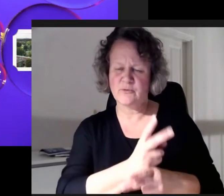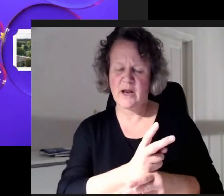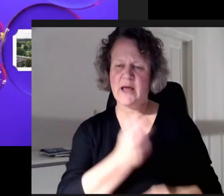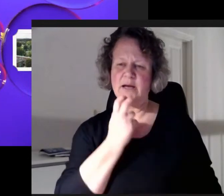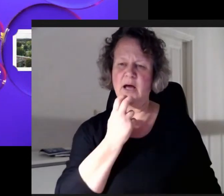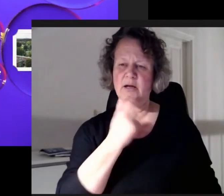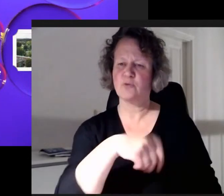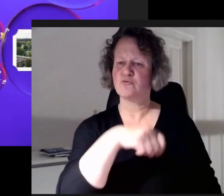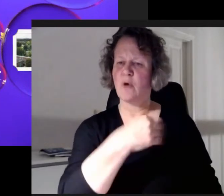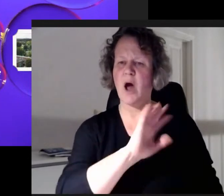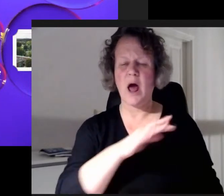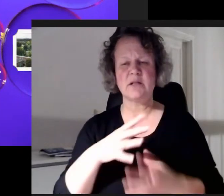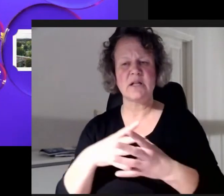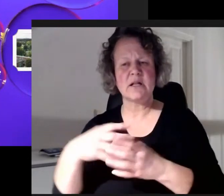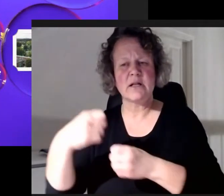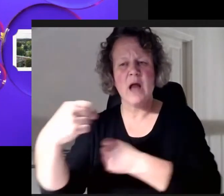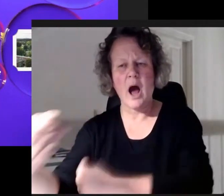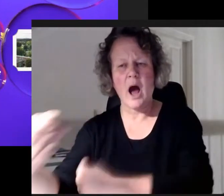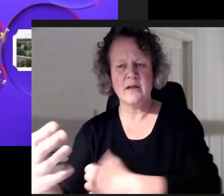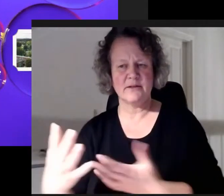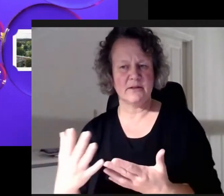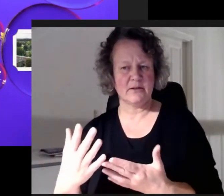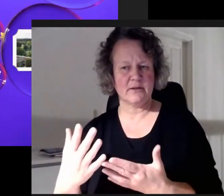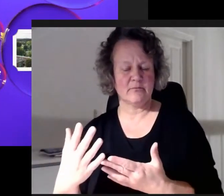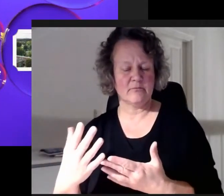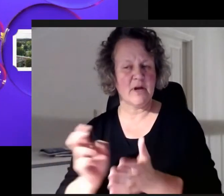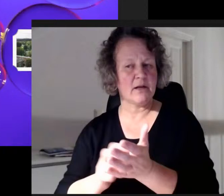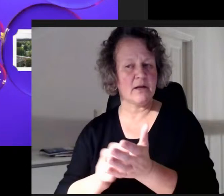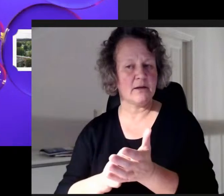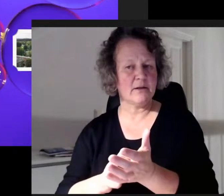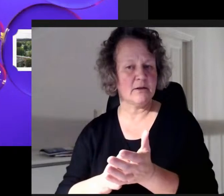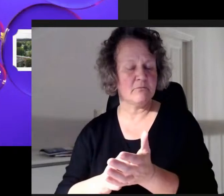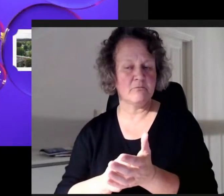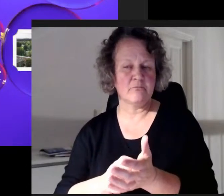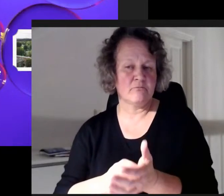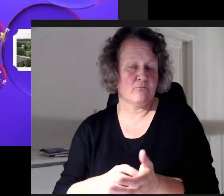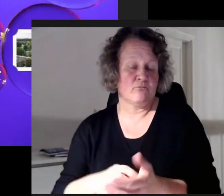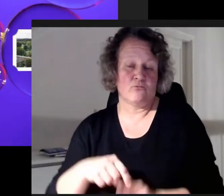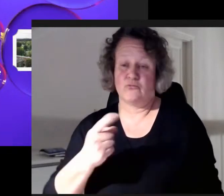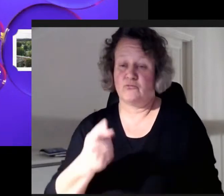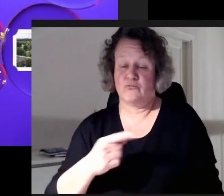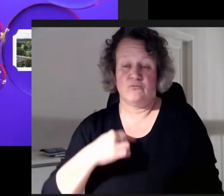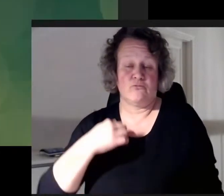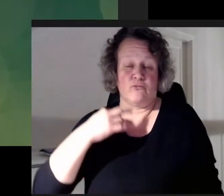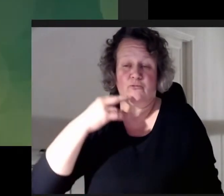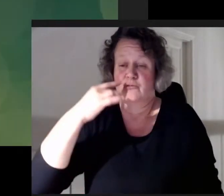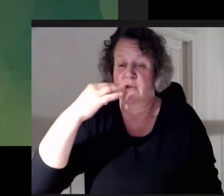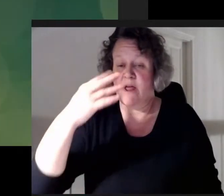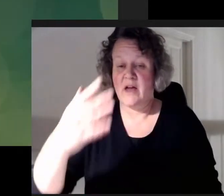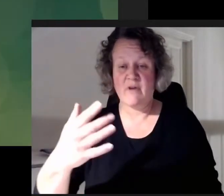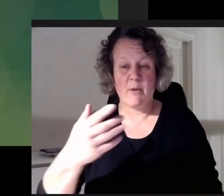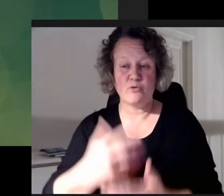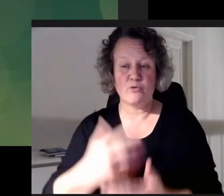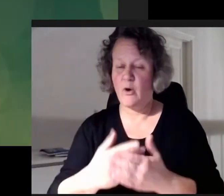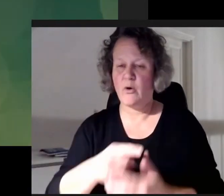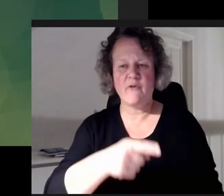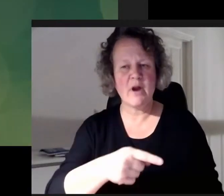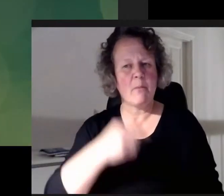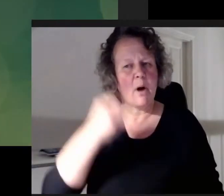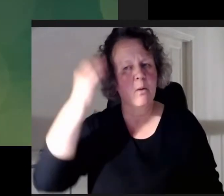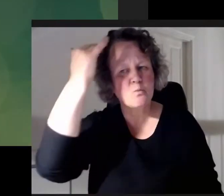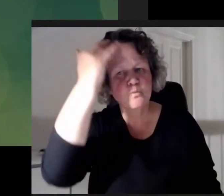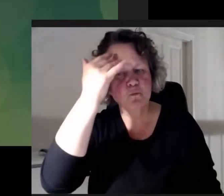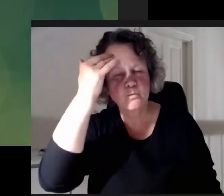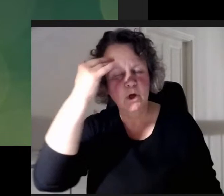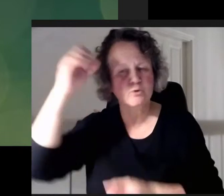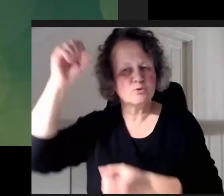of course, a lot needs to follow now. It should not be only one example. Some synergies need to be built up, and he